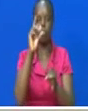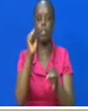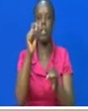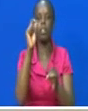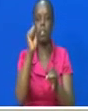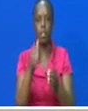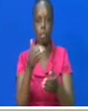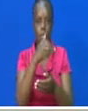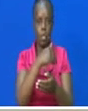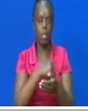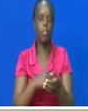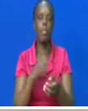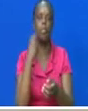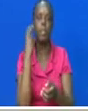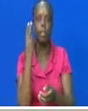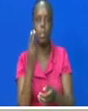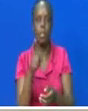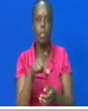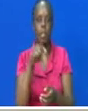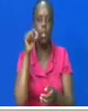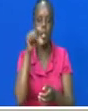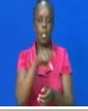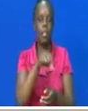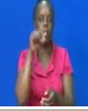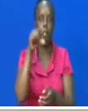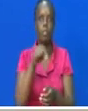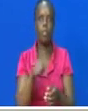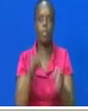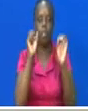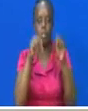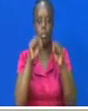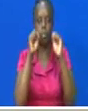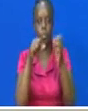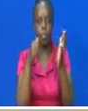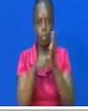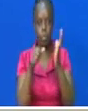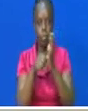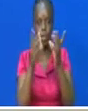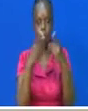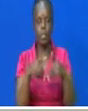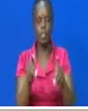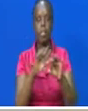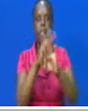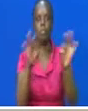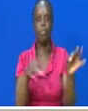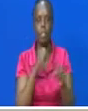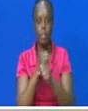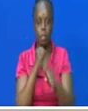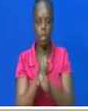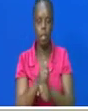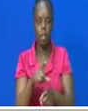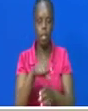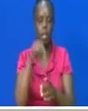collection. 2. Identify possible problems during fieldwork.